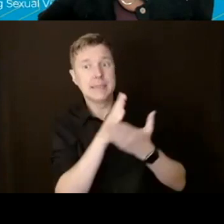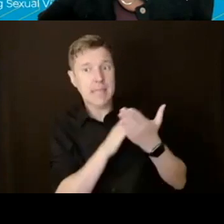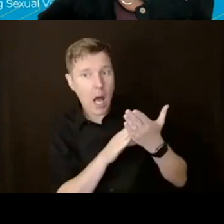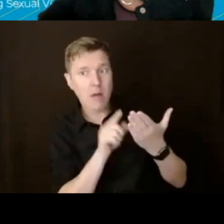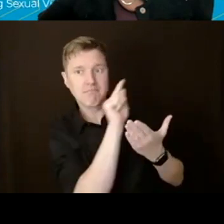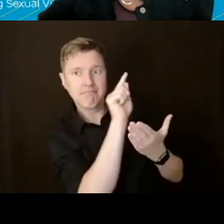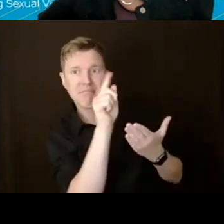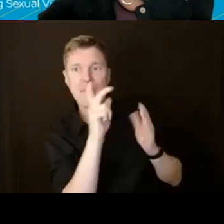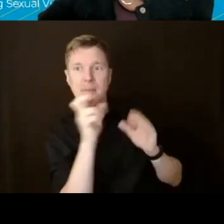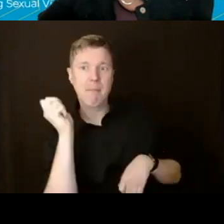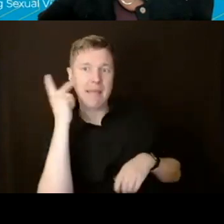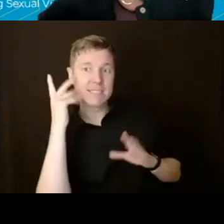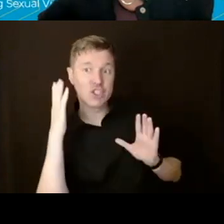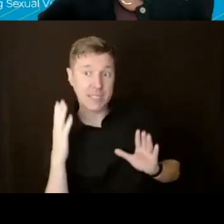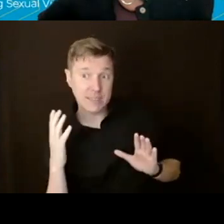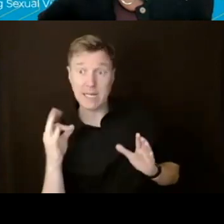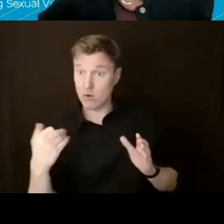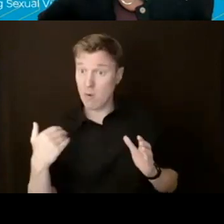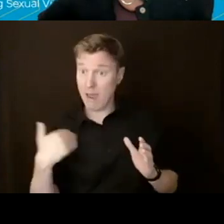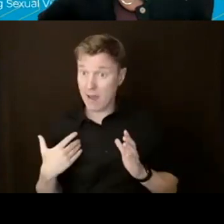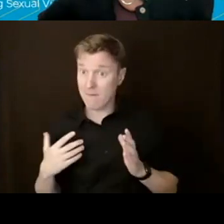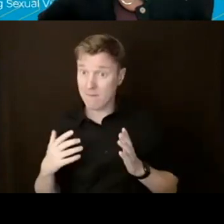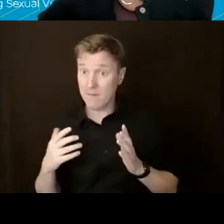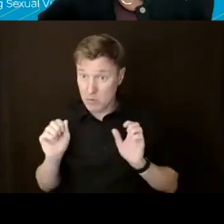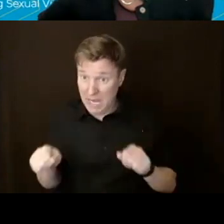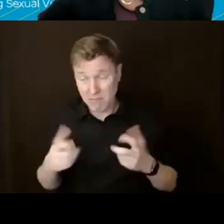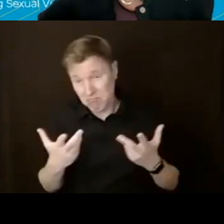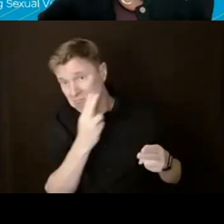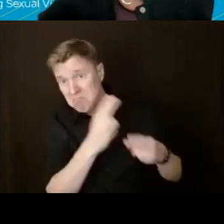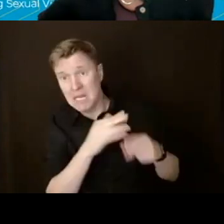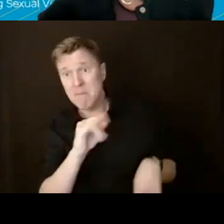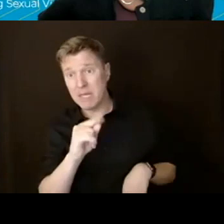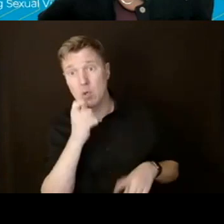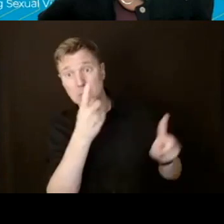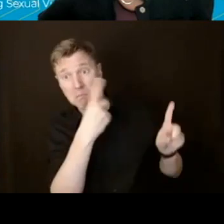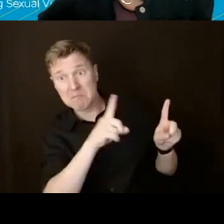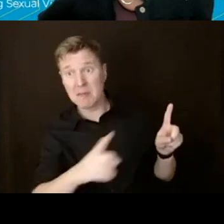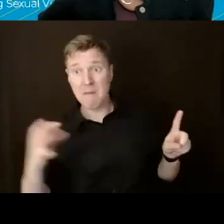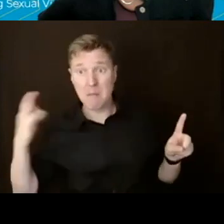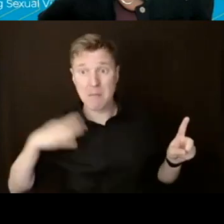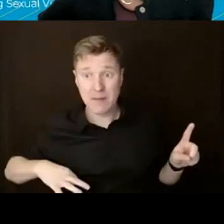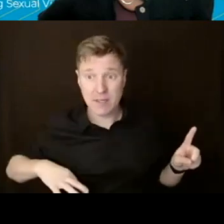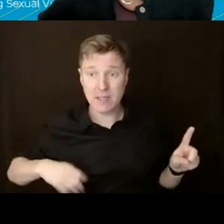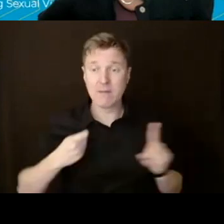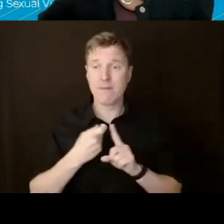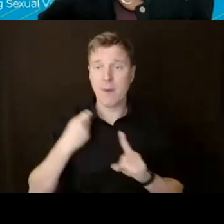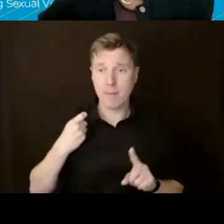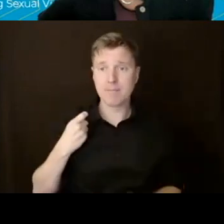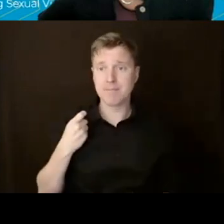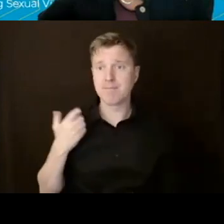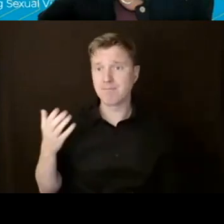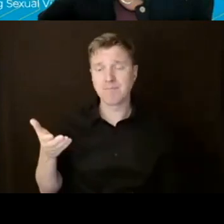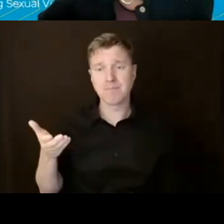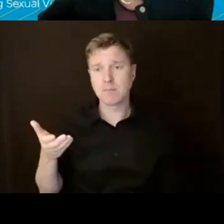And if you have the leverage, name the politicians, right? Who have benefited from, you know,